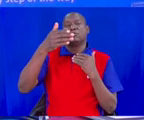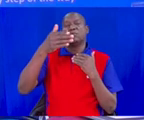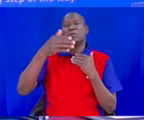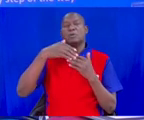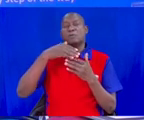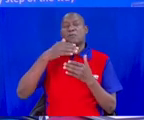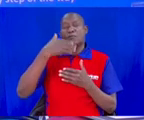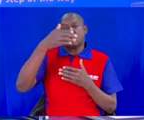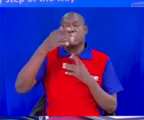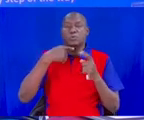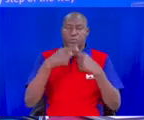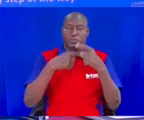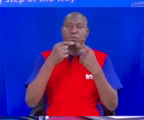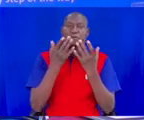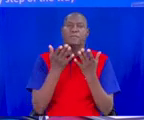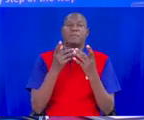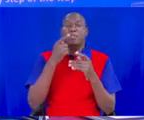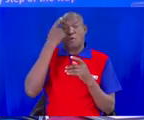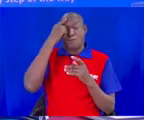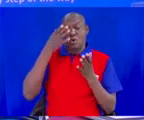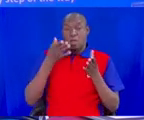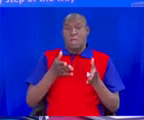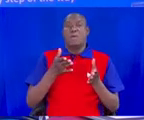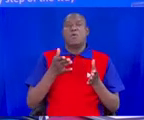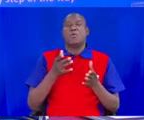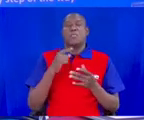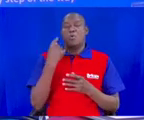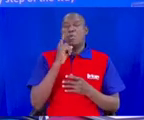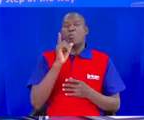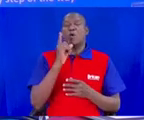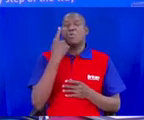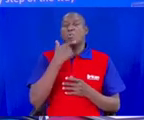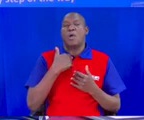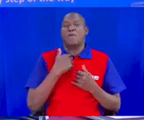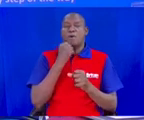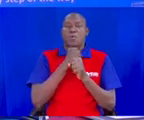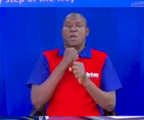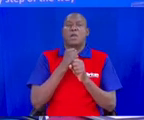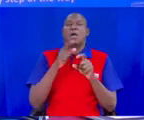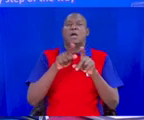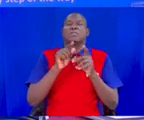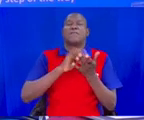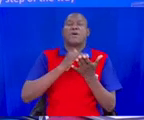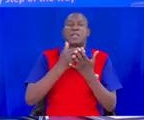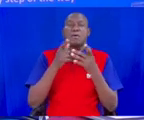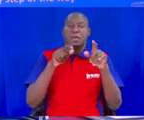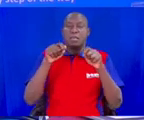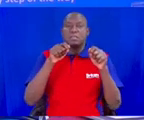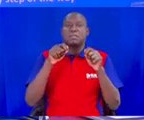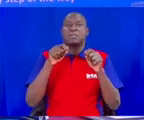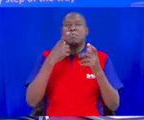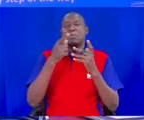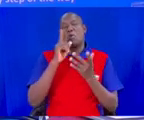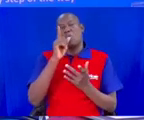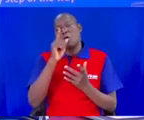it is functionality that for now, we appear to be the only ones who have been able to get a grip of as a fund manager, perhaps with the exception of one or